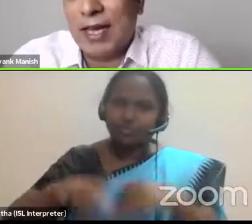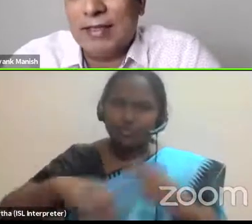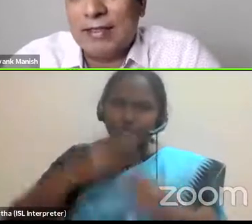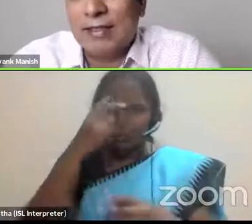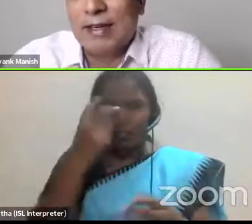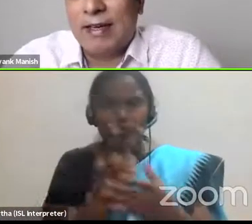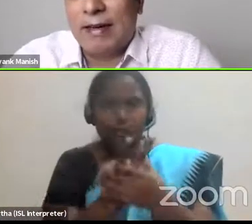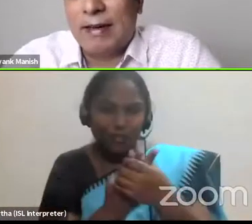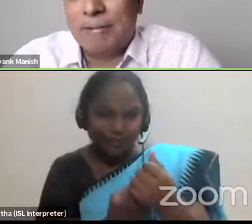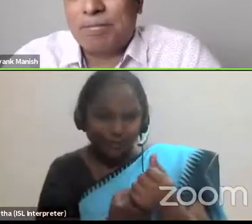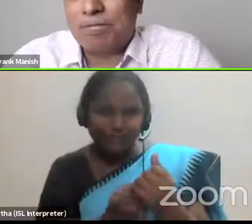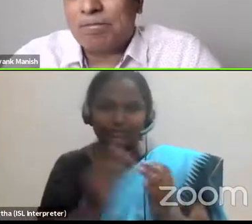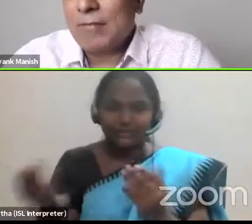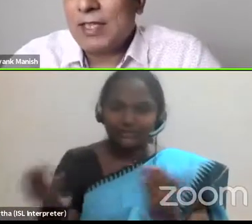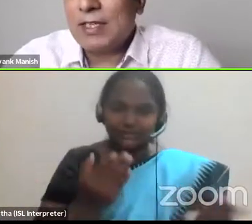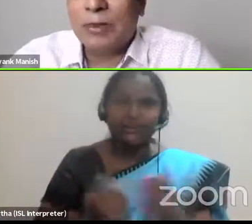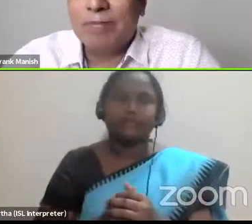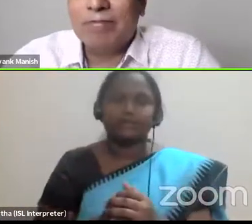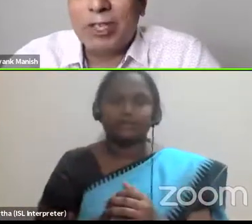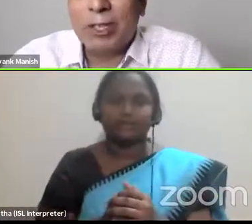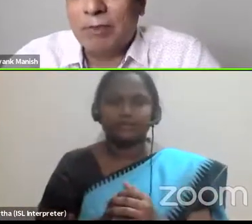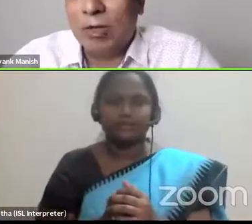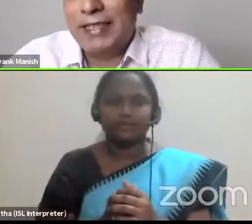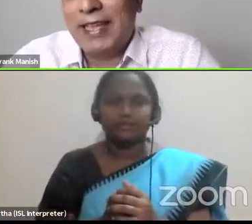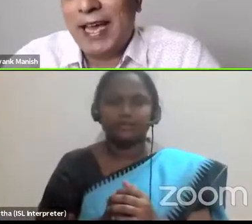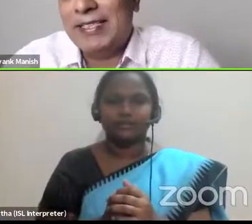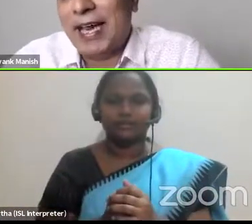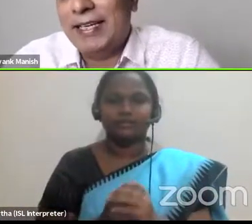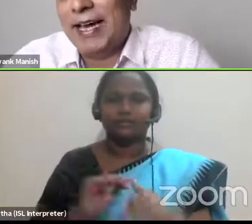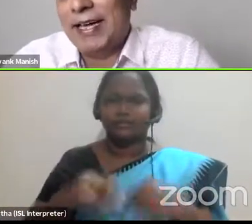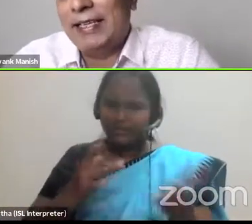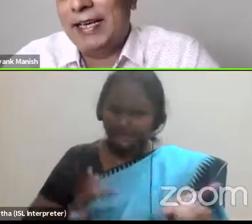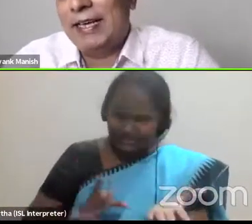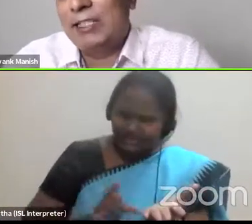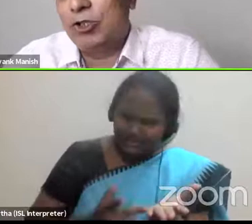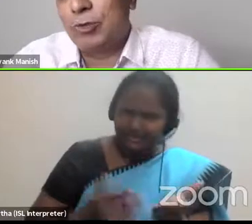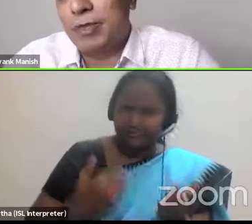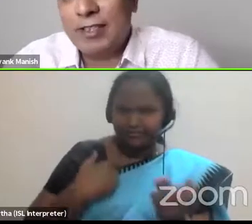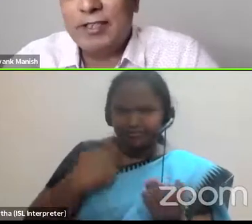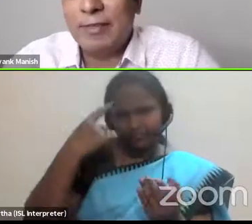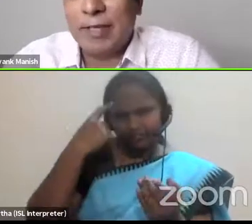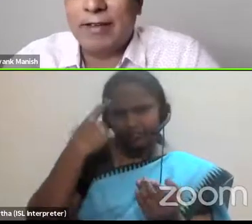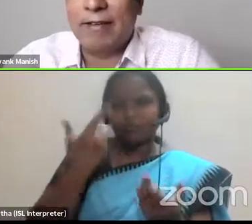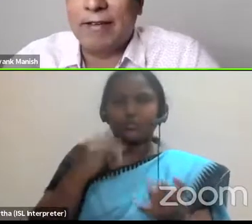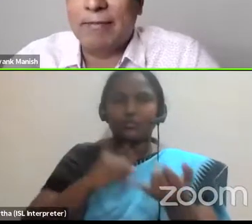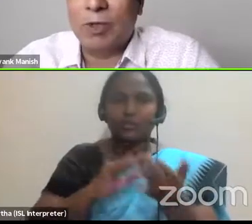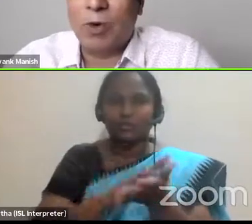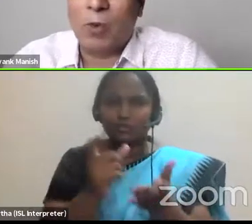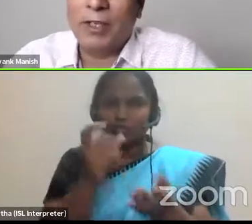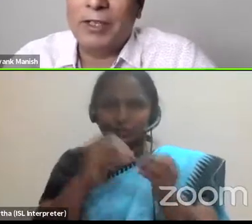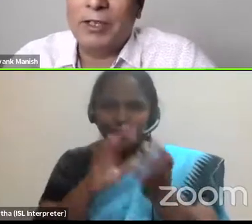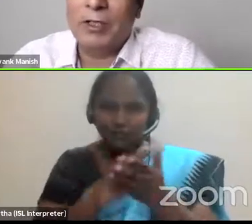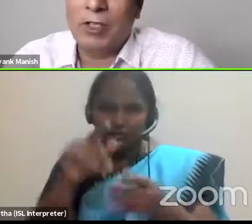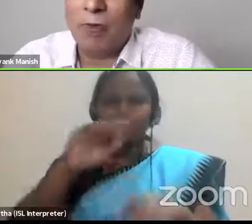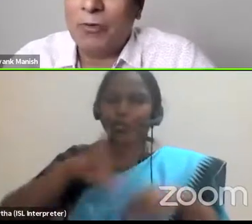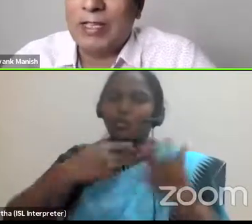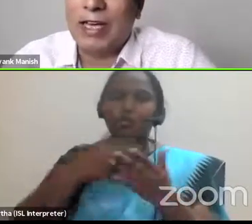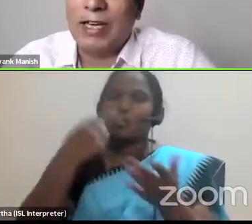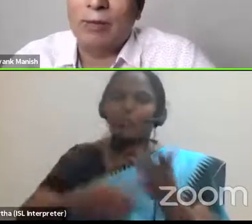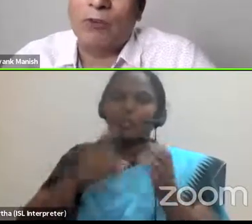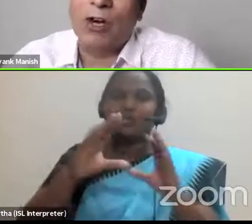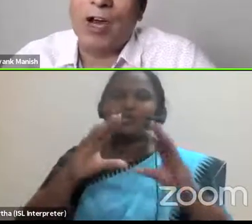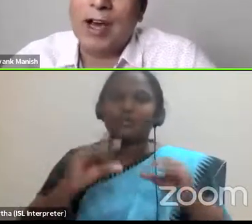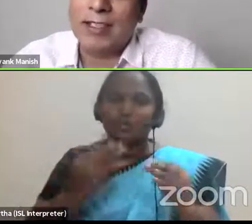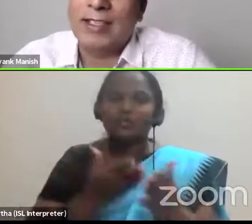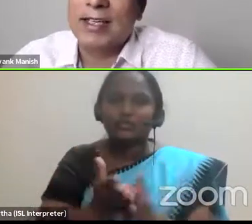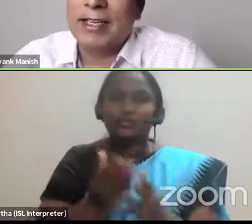both the sides. So, on the tech side, I think I'll let Shubhashis speak, on what they did on the software